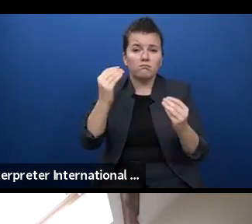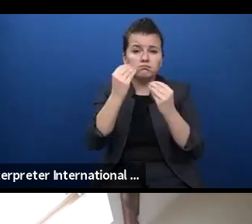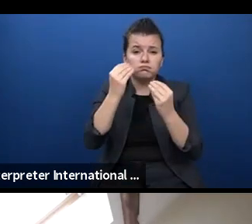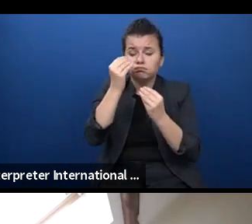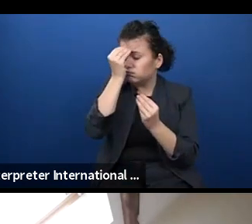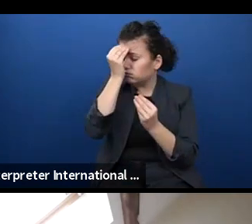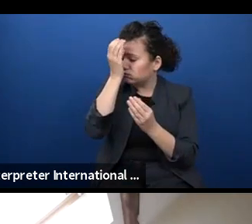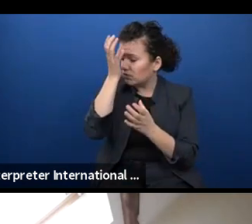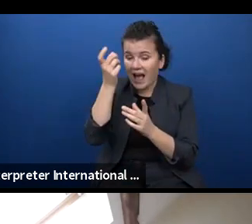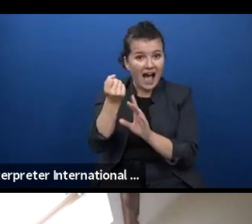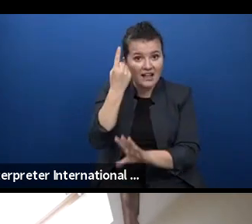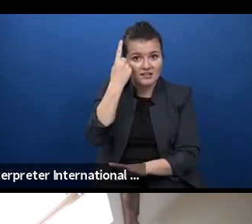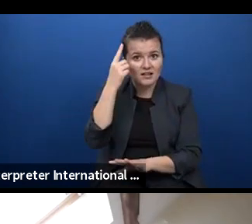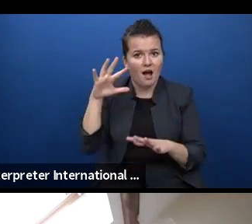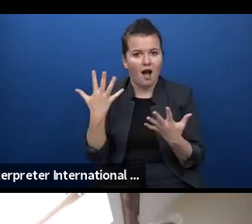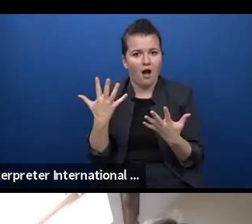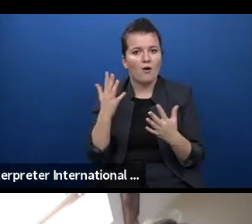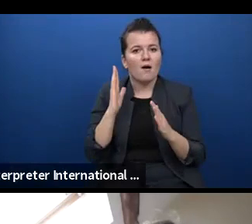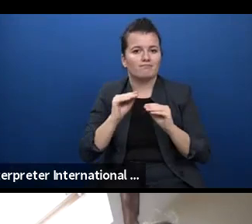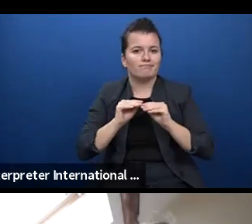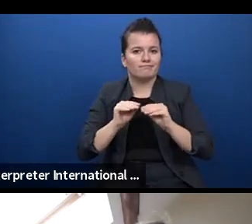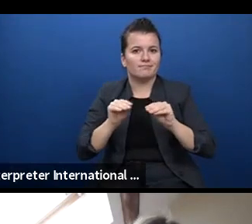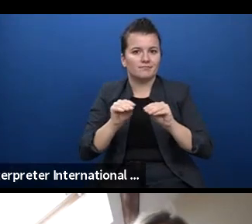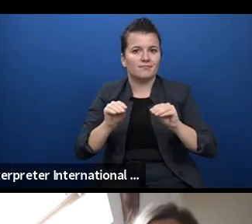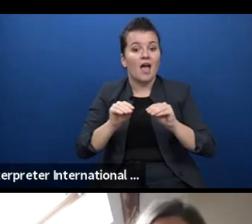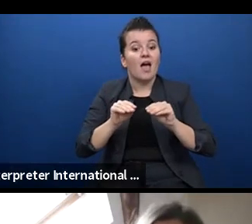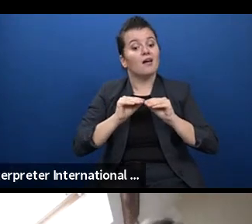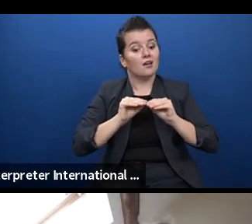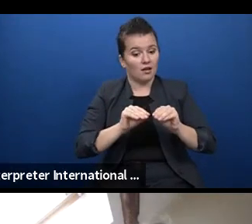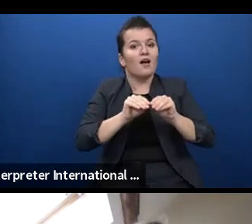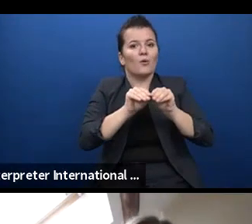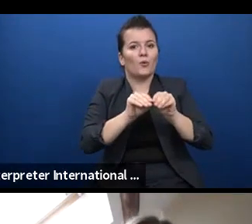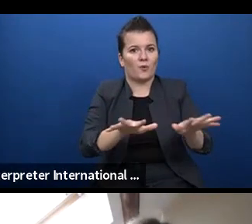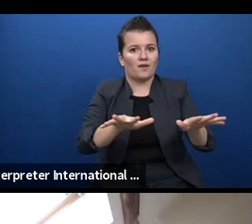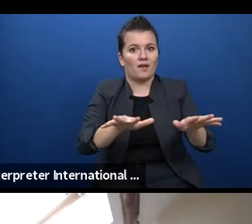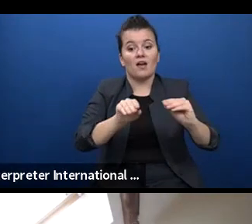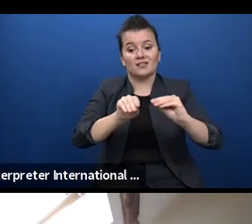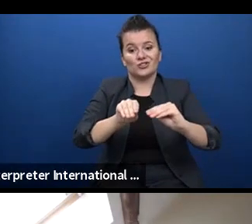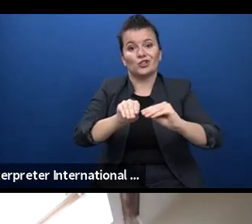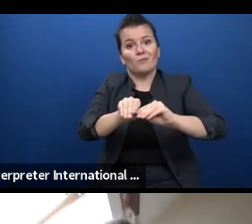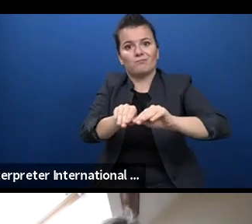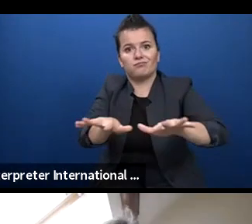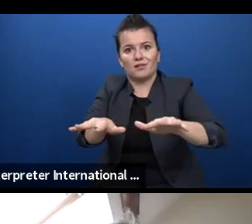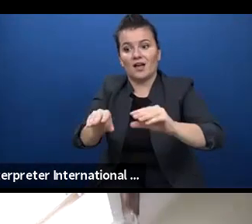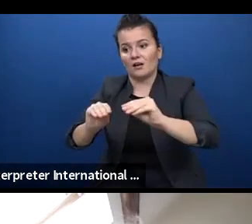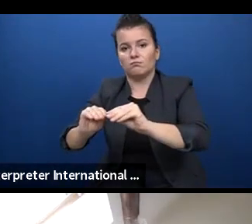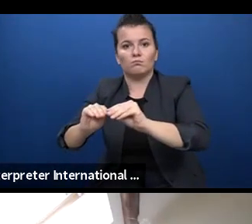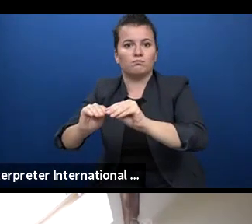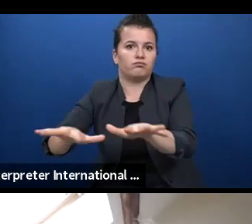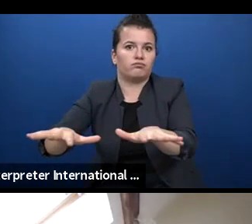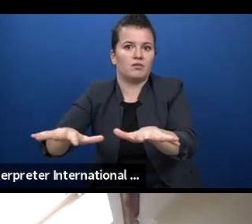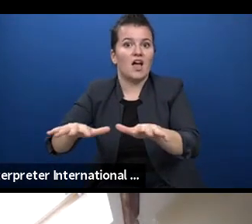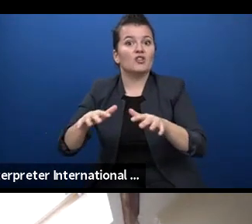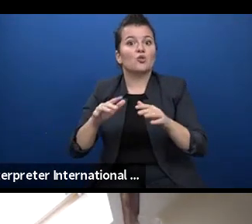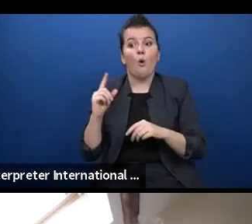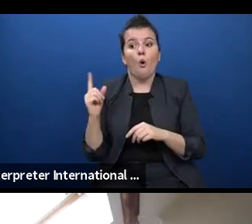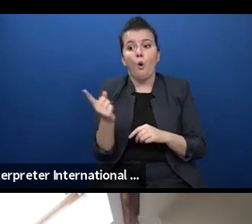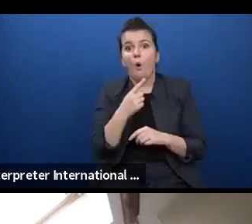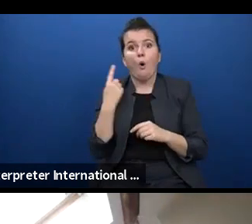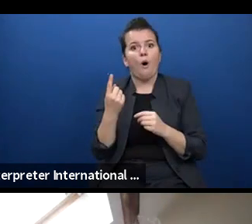to start by the multiplicators. So we need to ensure that everybody who is interested in talking about this issue